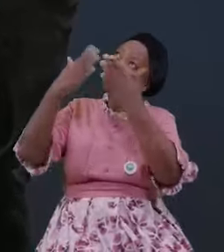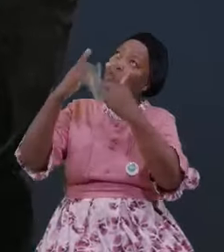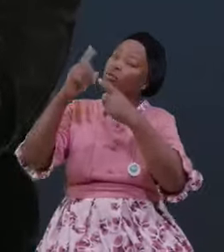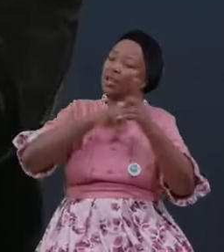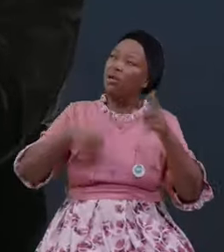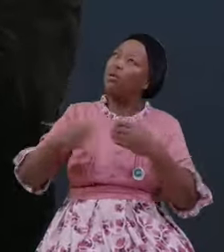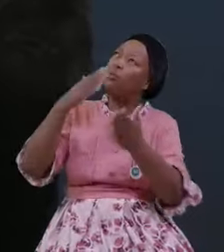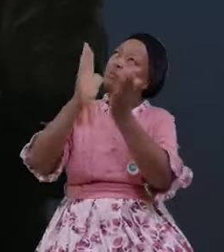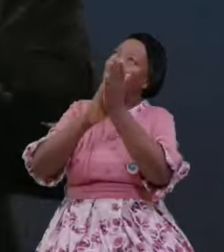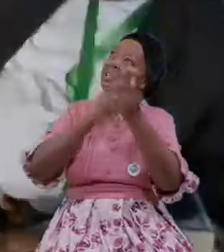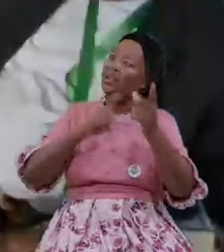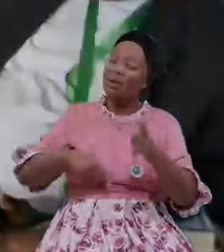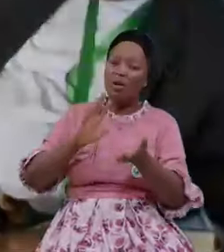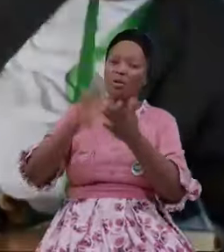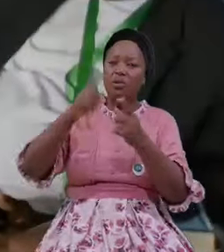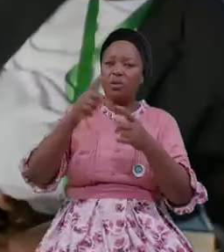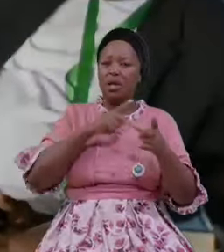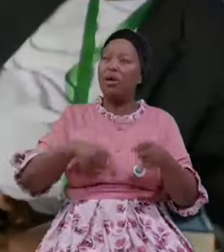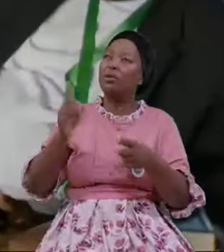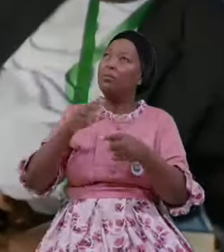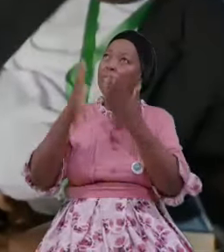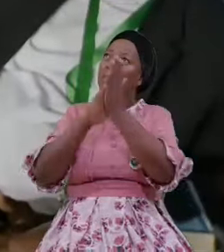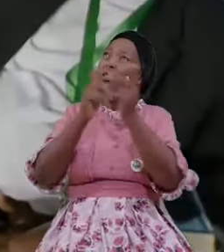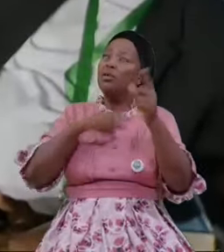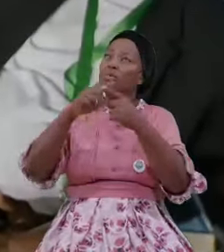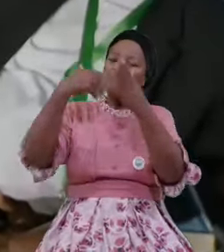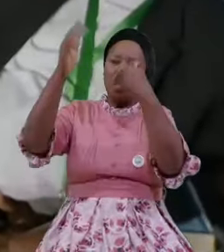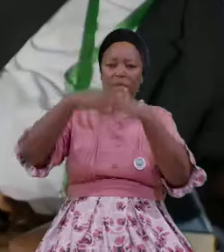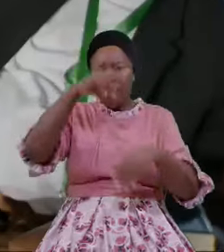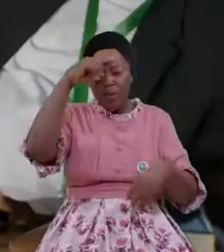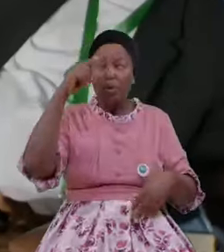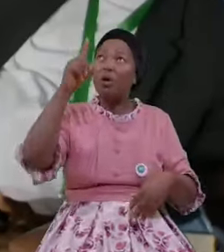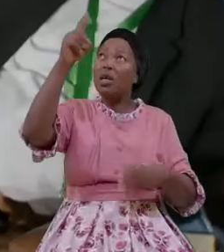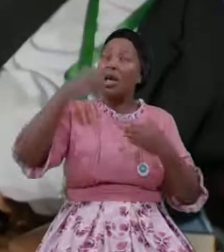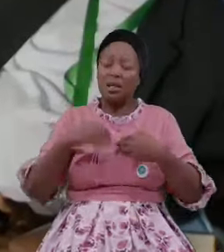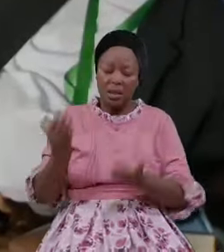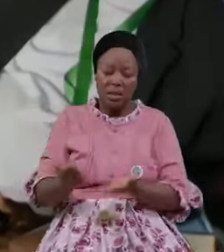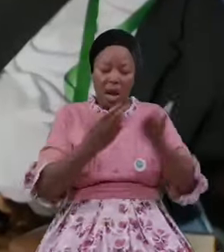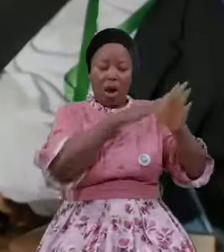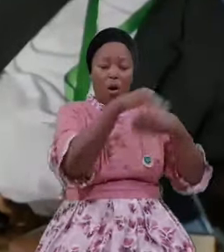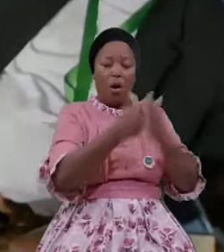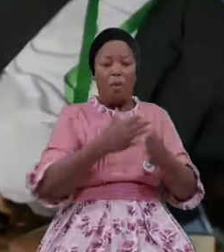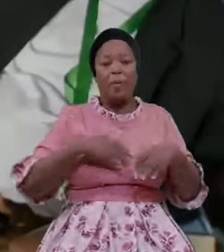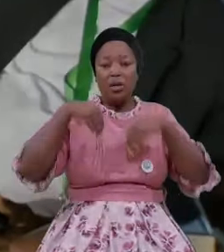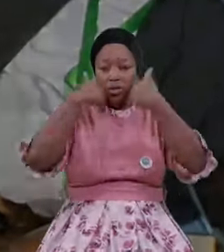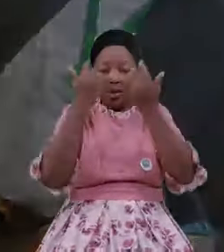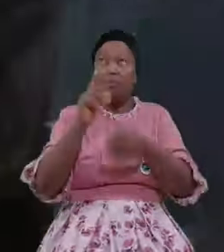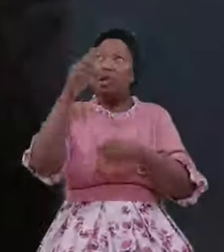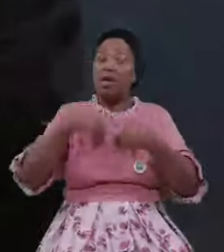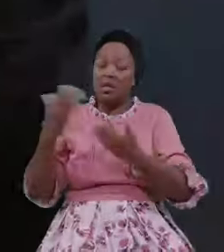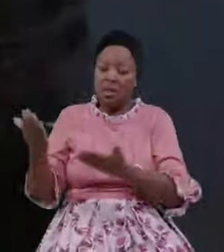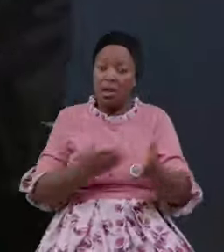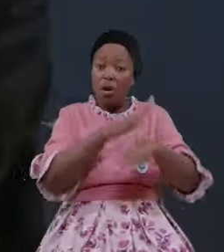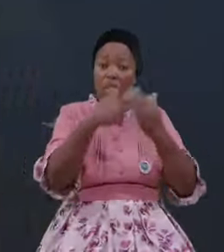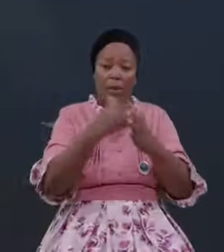Lord to heaven, because he bore all my shame. He bore all my griefs. He bore all